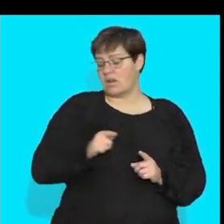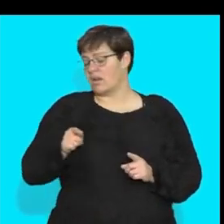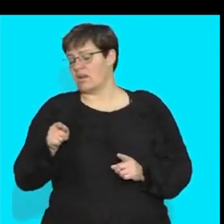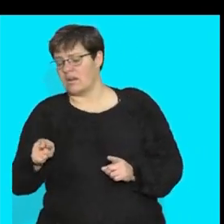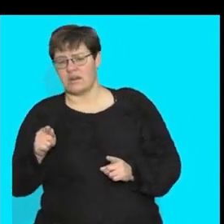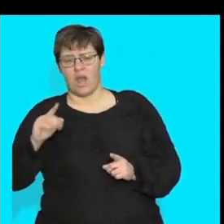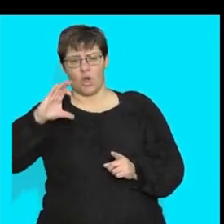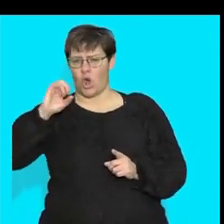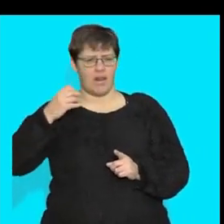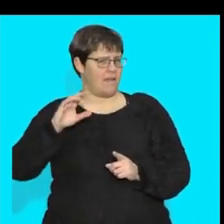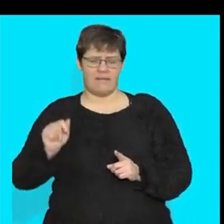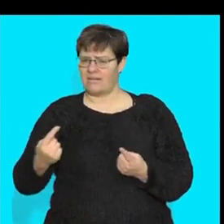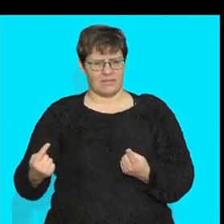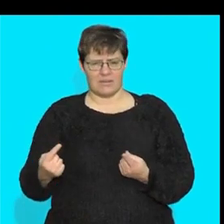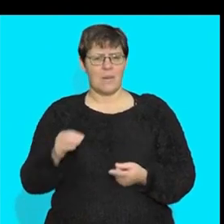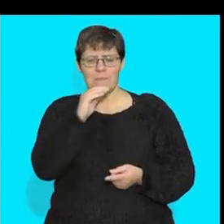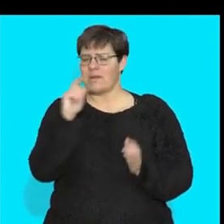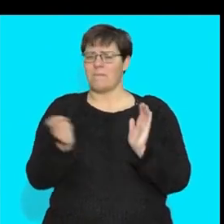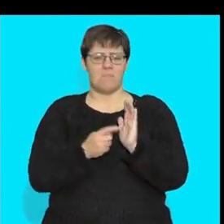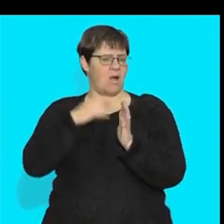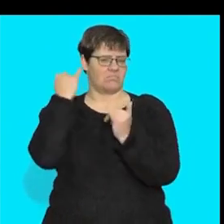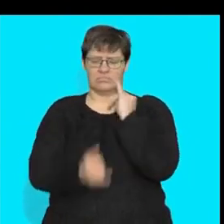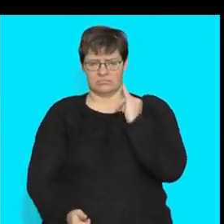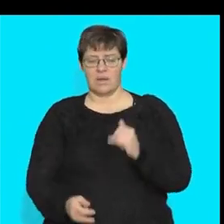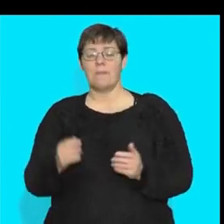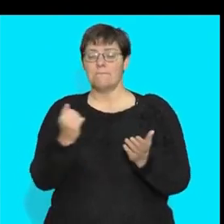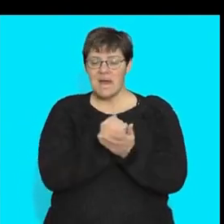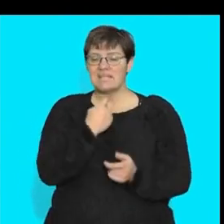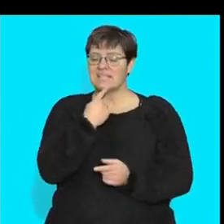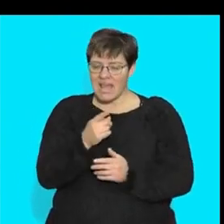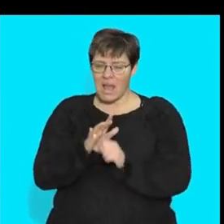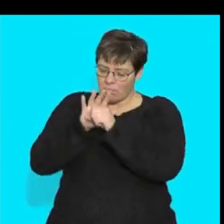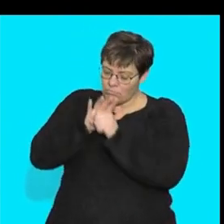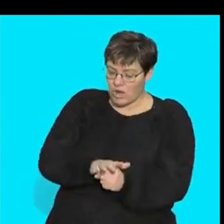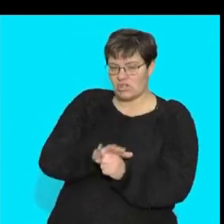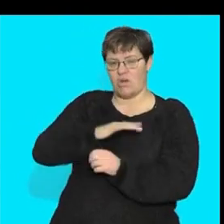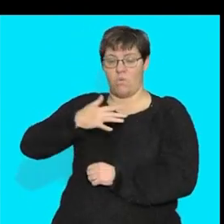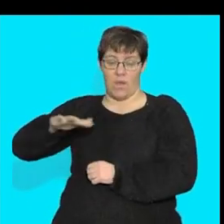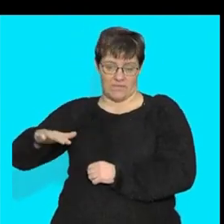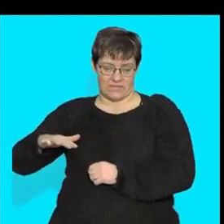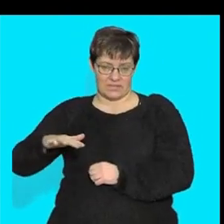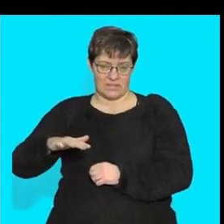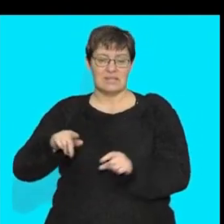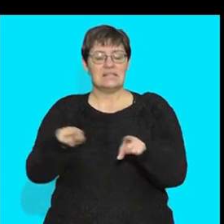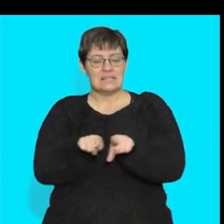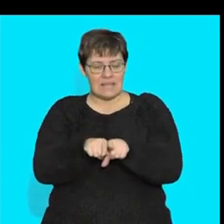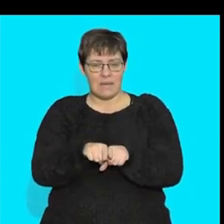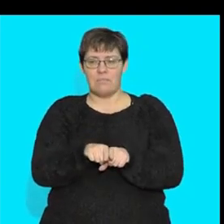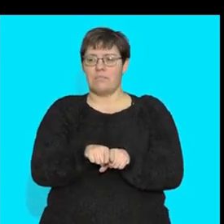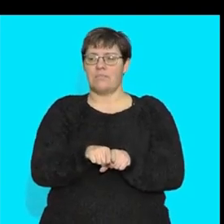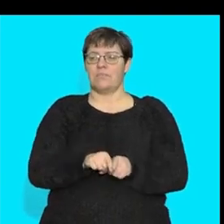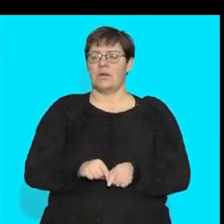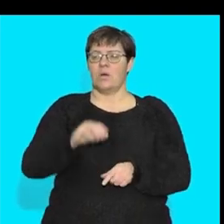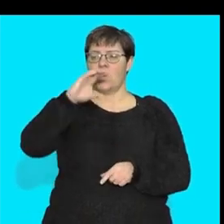vibrations in the cochlea. No, then you won't get the mark. You have to talk about pressure waves in the cochlea. The same with ossicles. It's